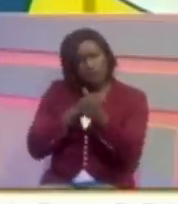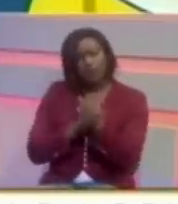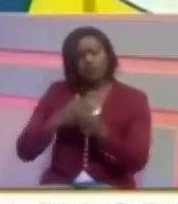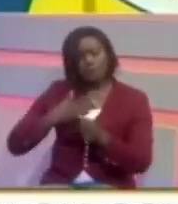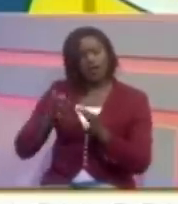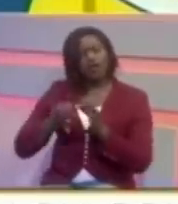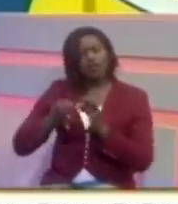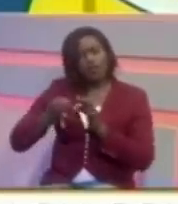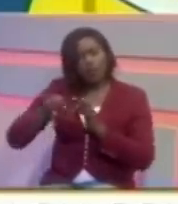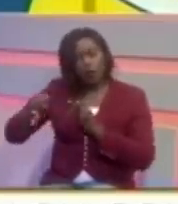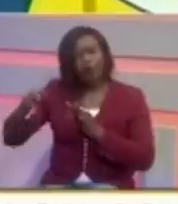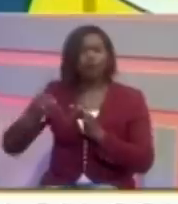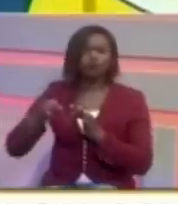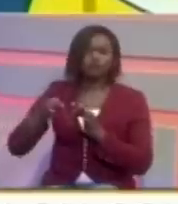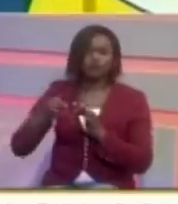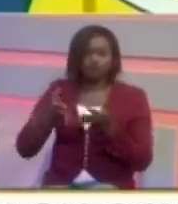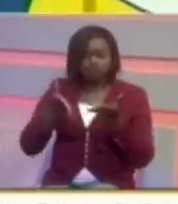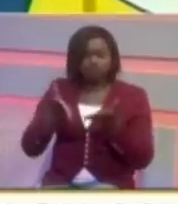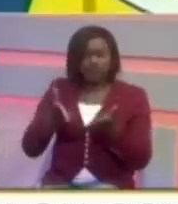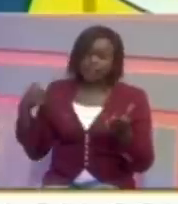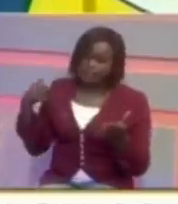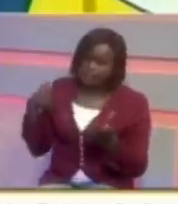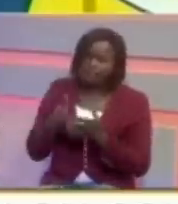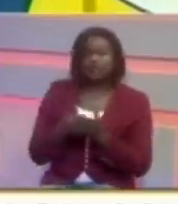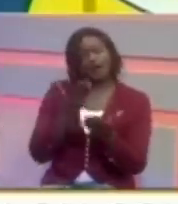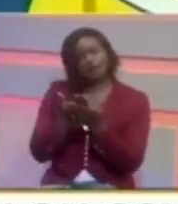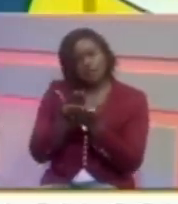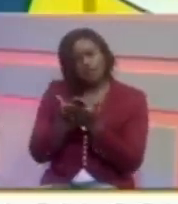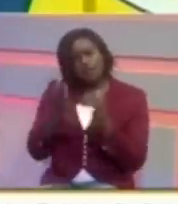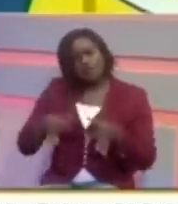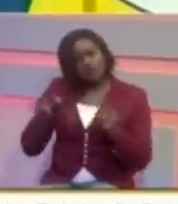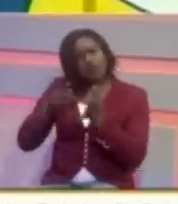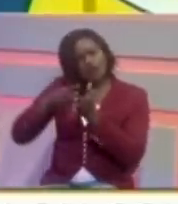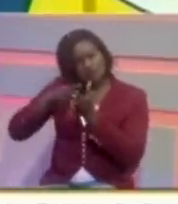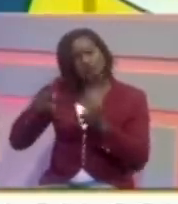long-standing appeal to pay the scientists well.